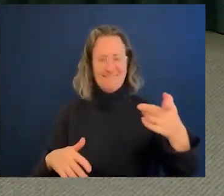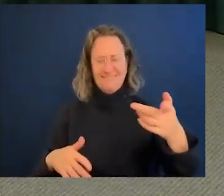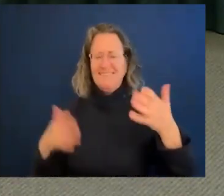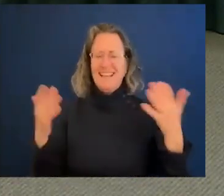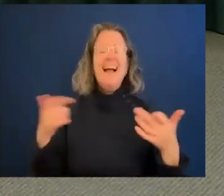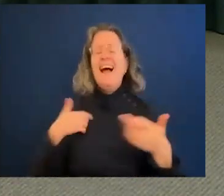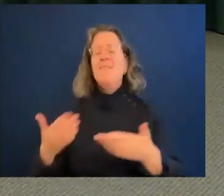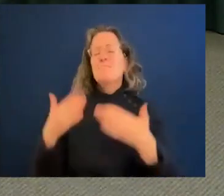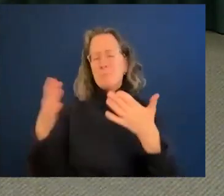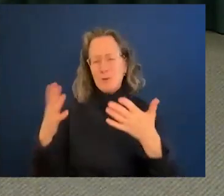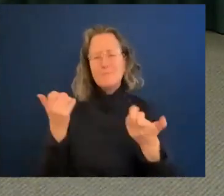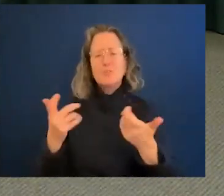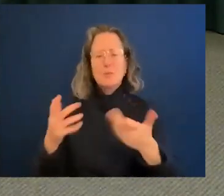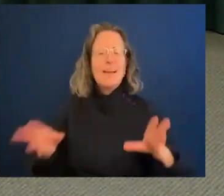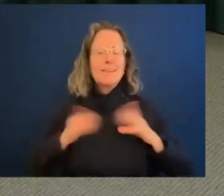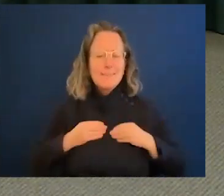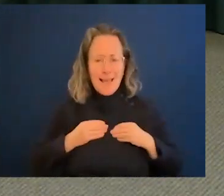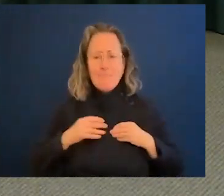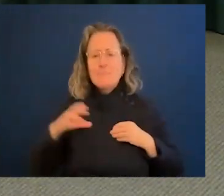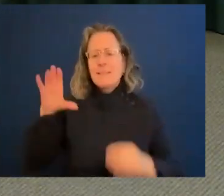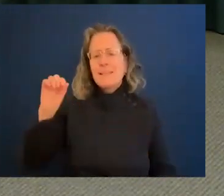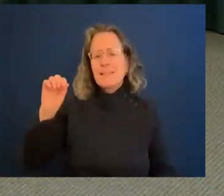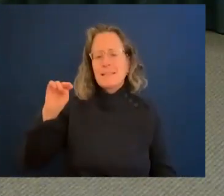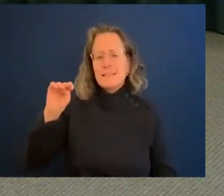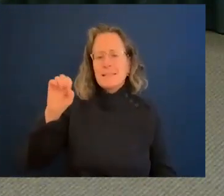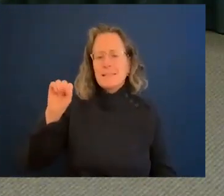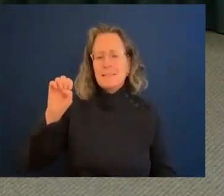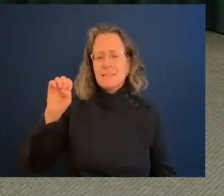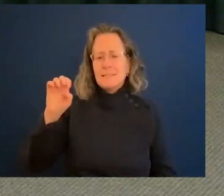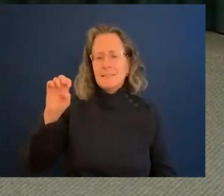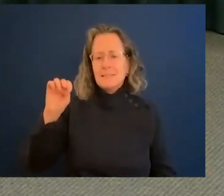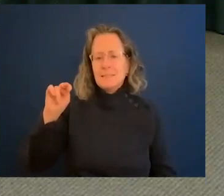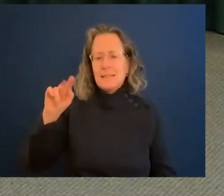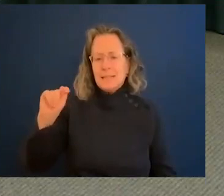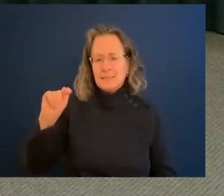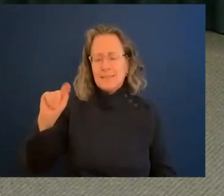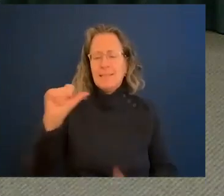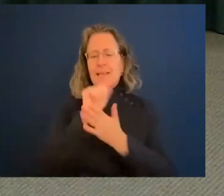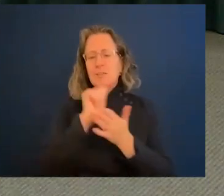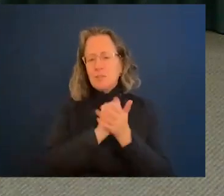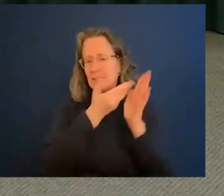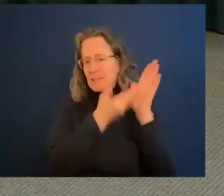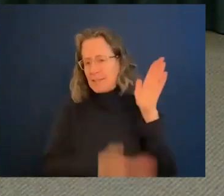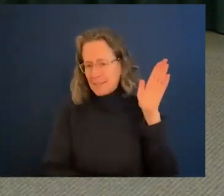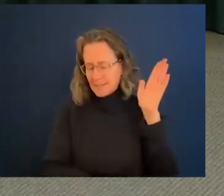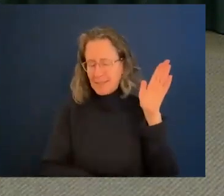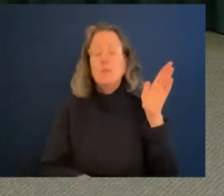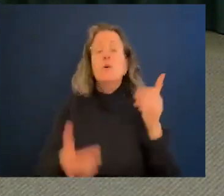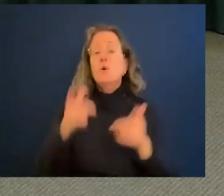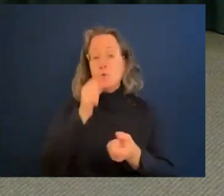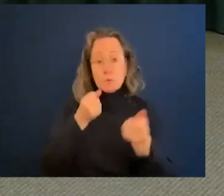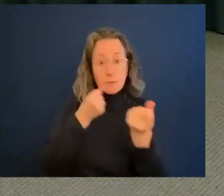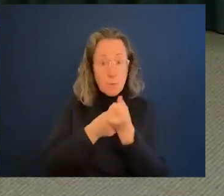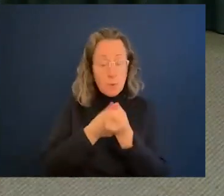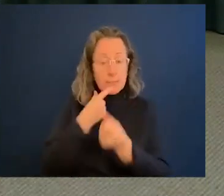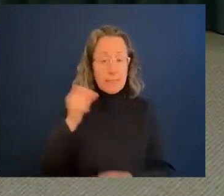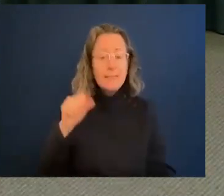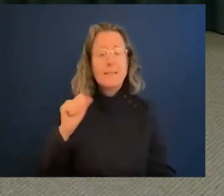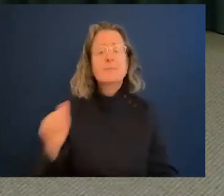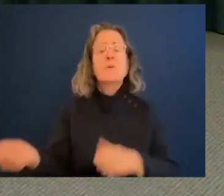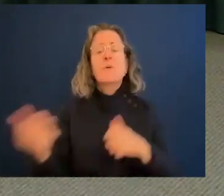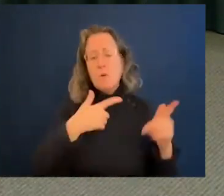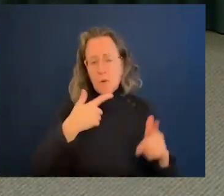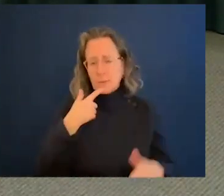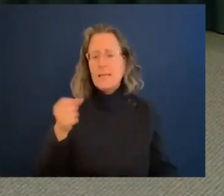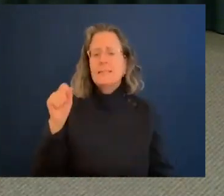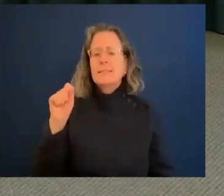presented uh Daniel has made a motion to approve the consent agenda as presented all those in favor aye aye aye that's